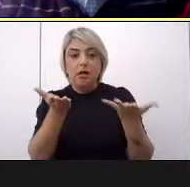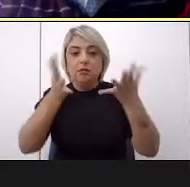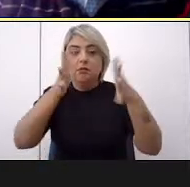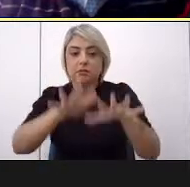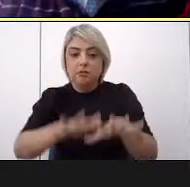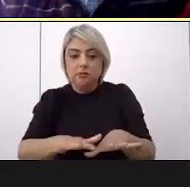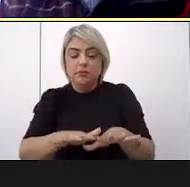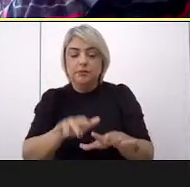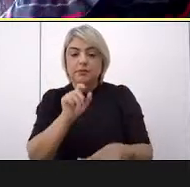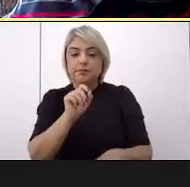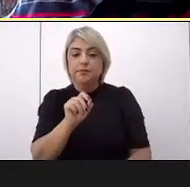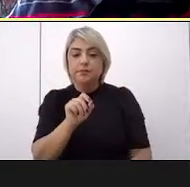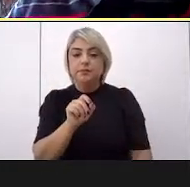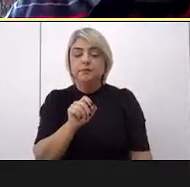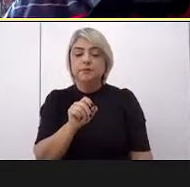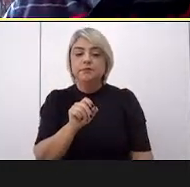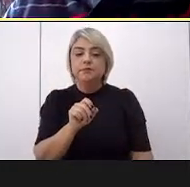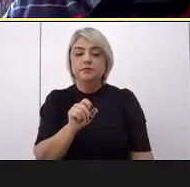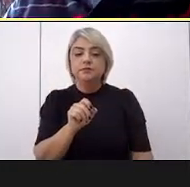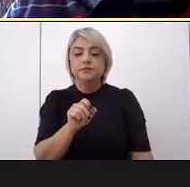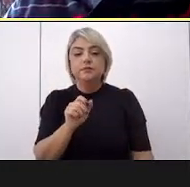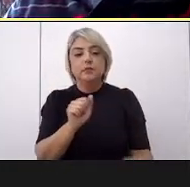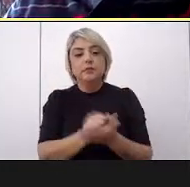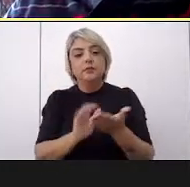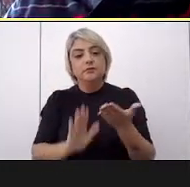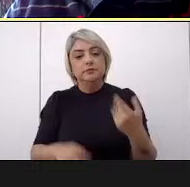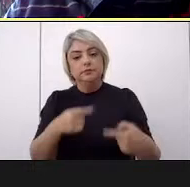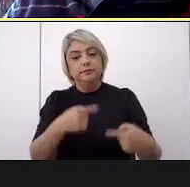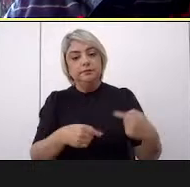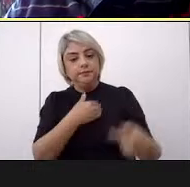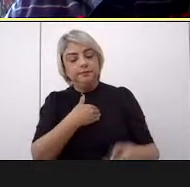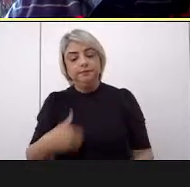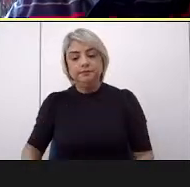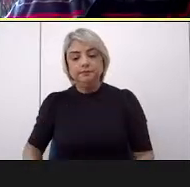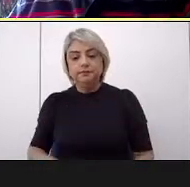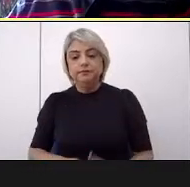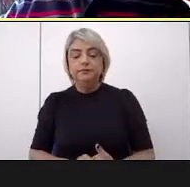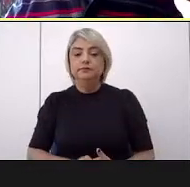action. 3 research perspectives